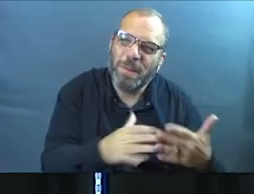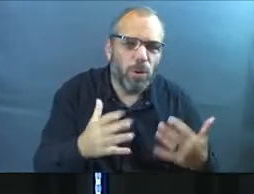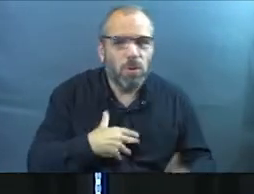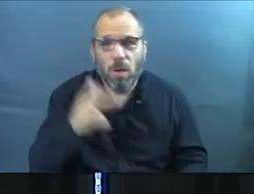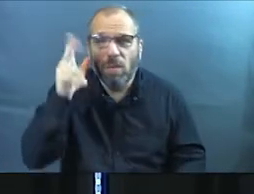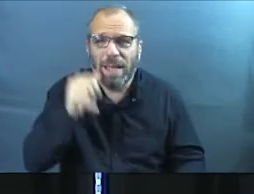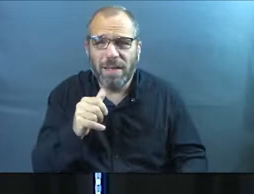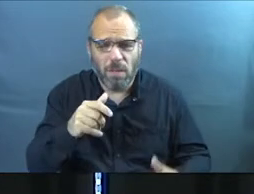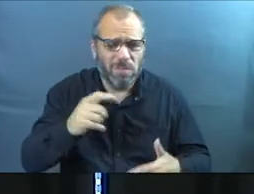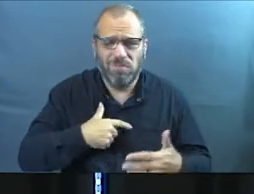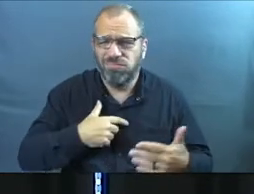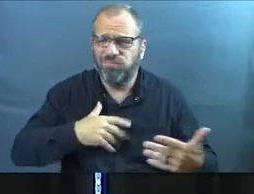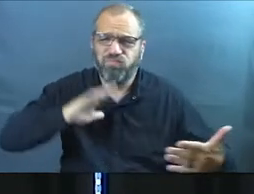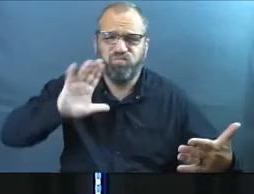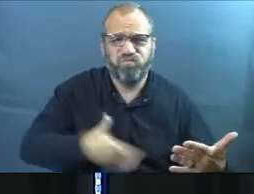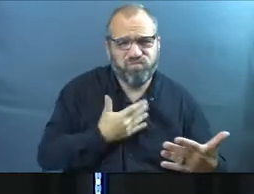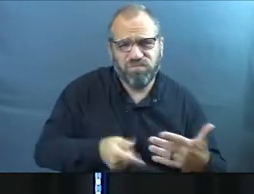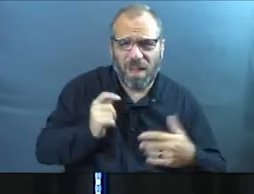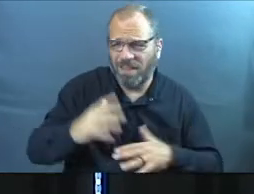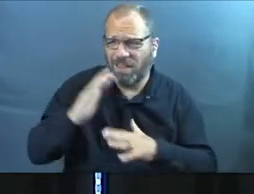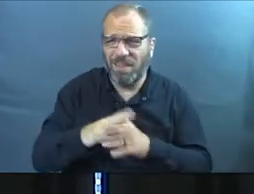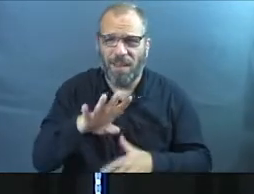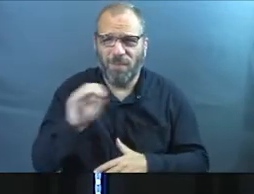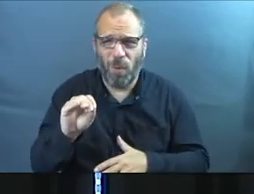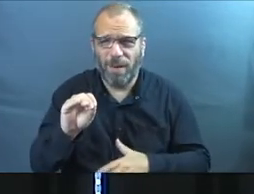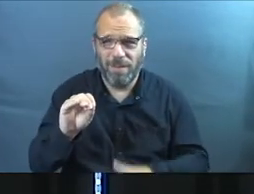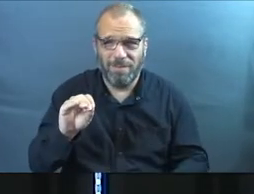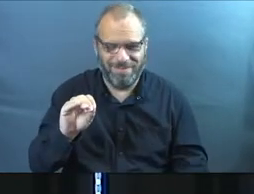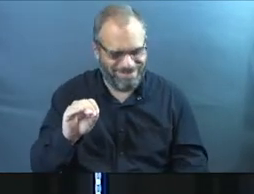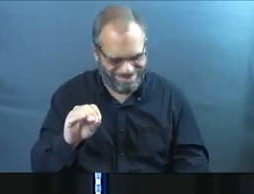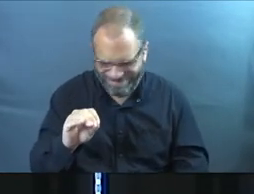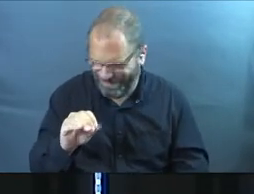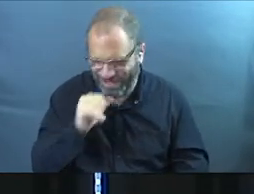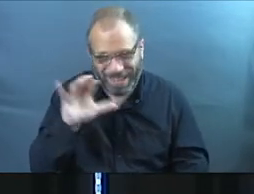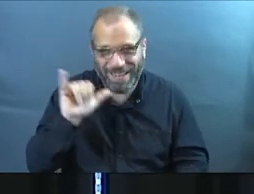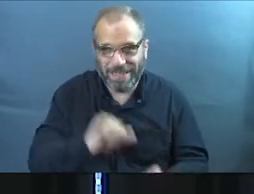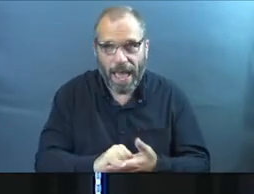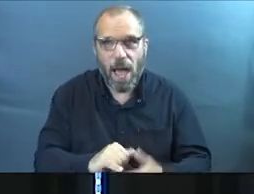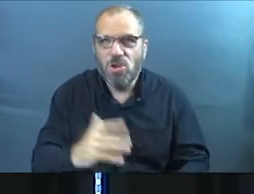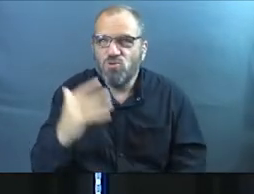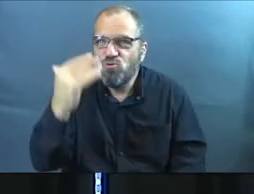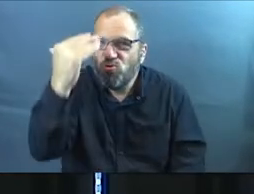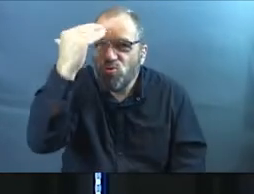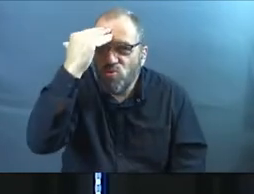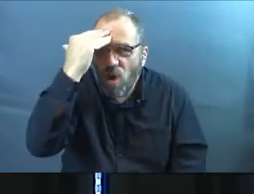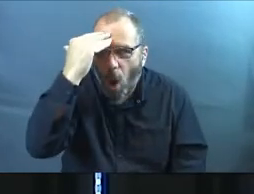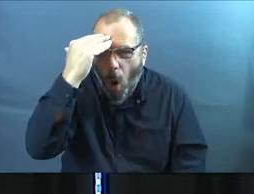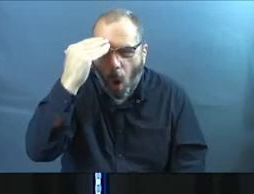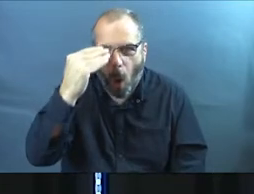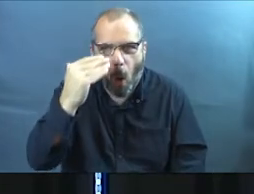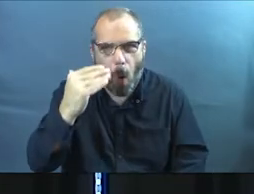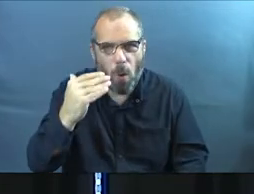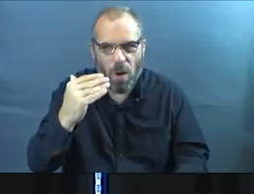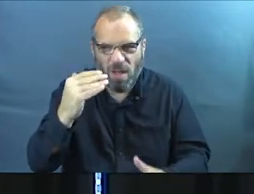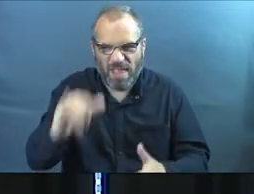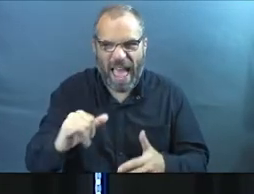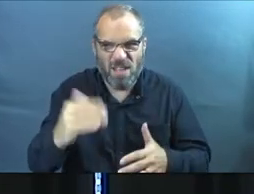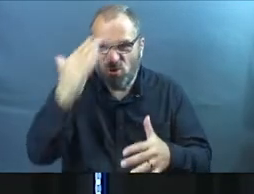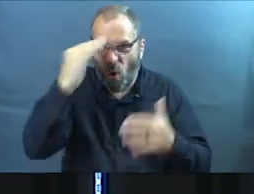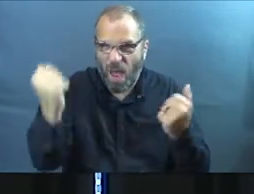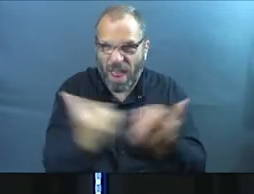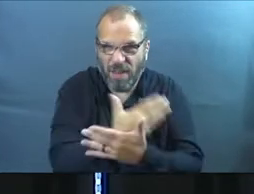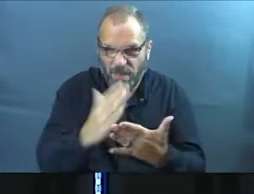just listen to the greatest hits in the top 40 on the radio station? You're not like them. You know the deep cuts on that artist,